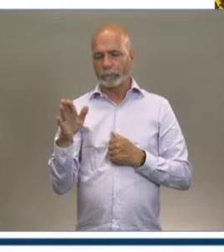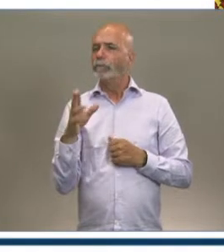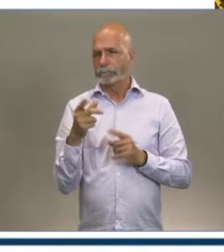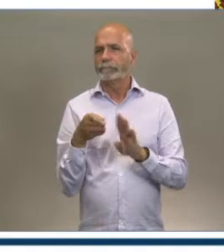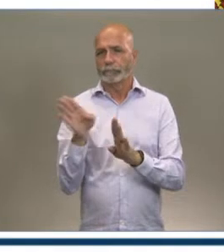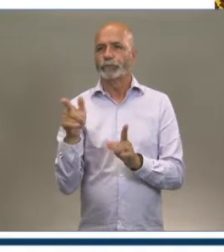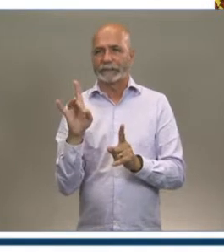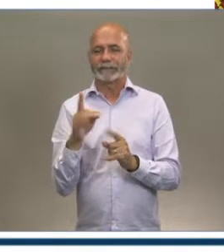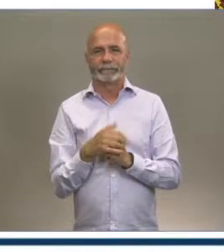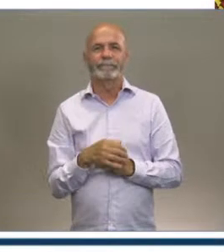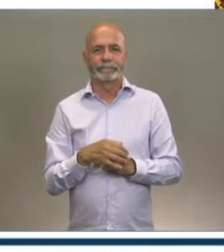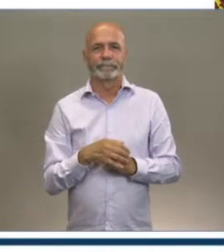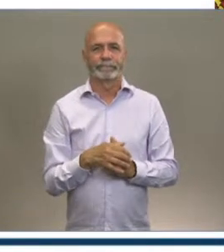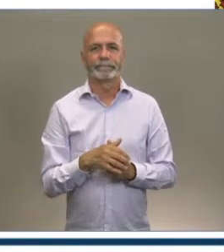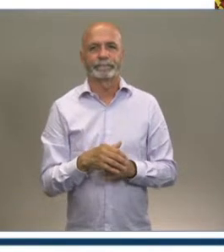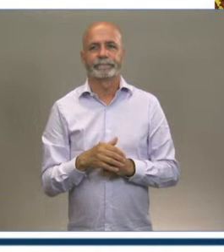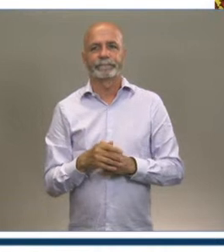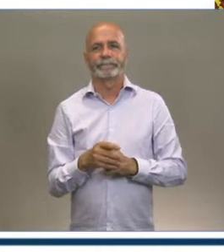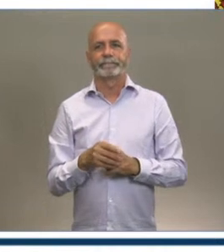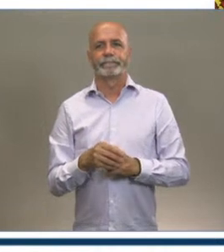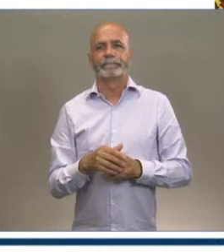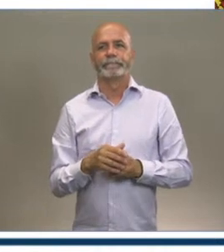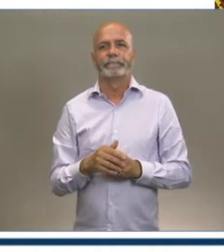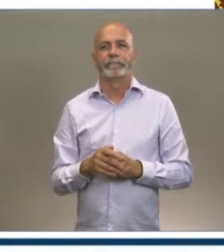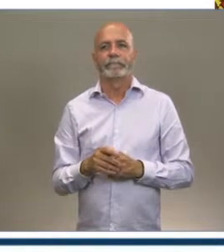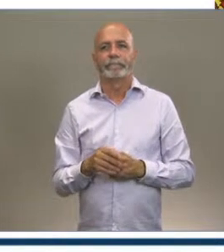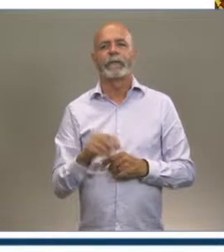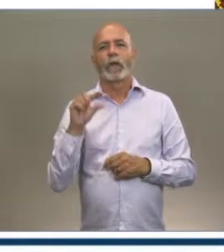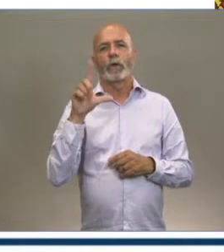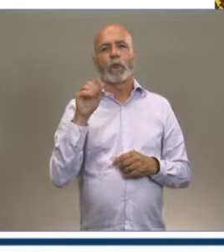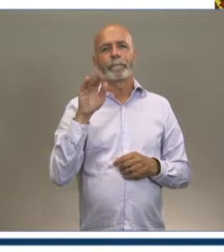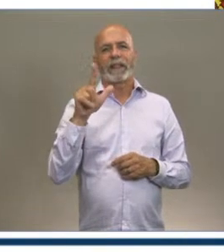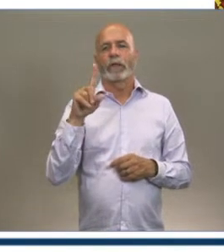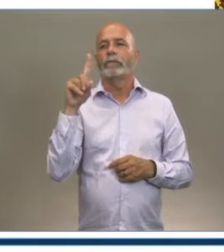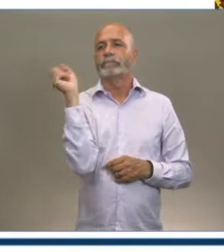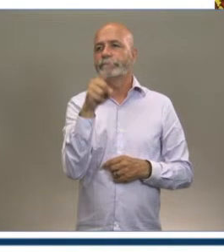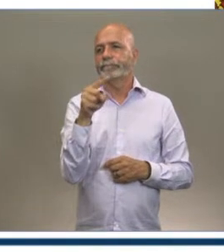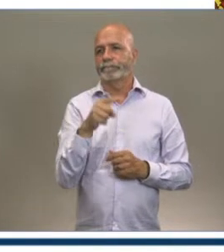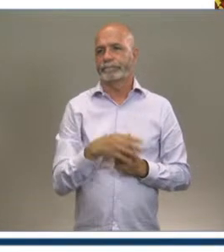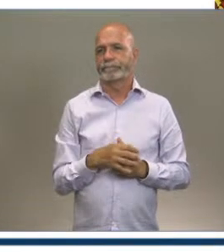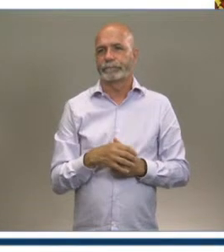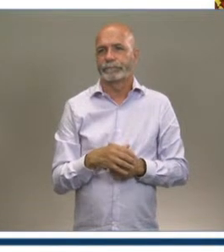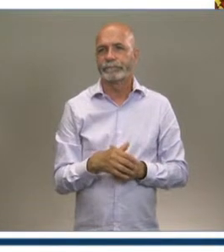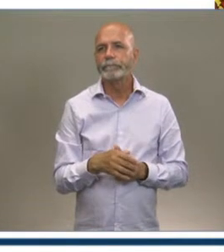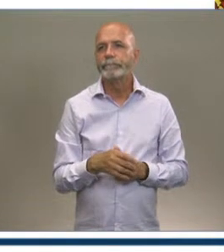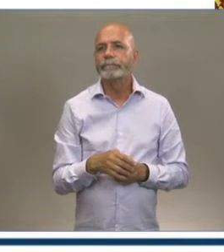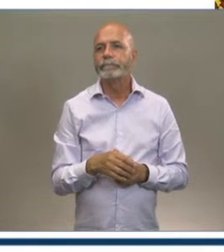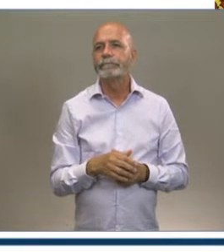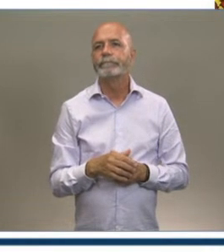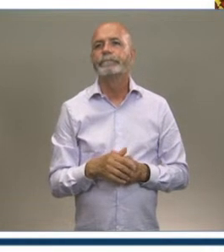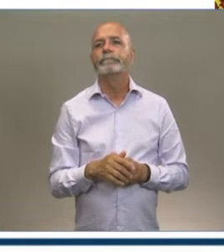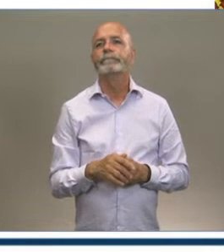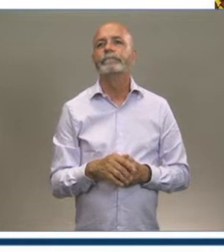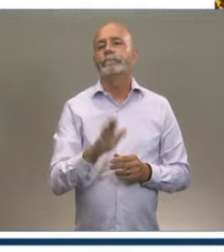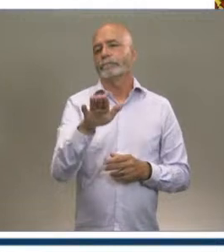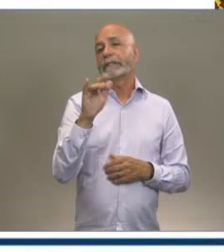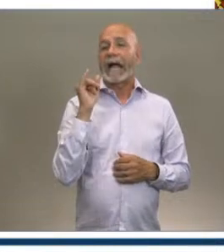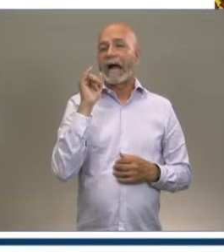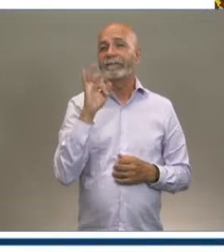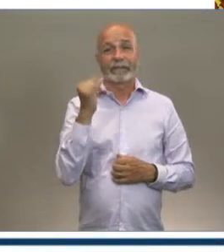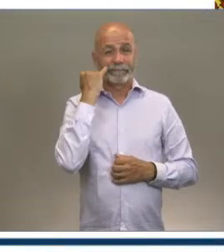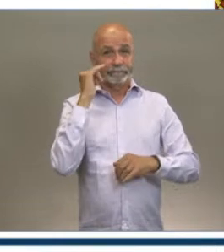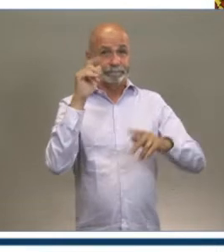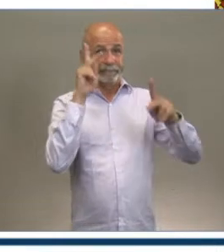Alicia. Thank you. This week, the federal government announced that fully vaccinated Canadians will be able to enter the country without